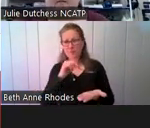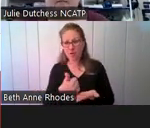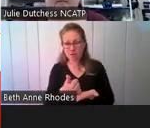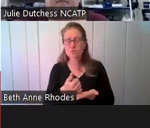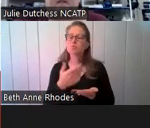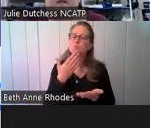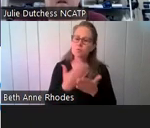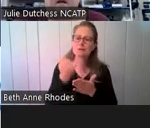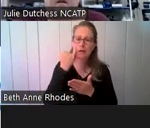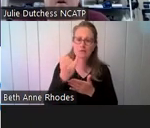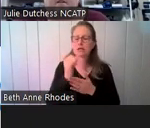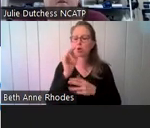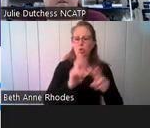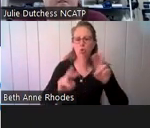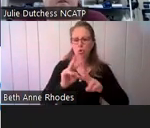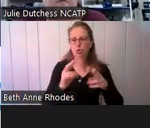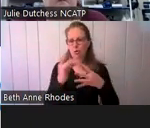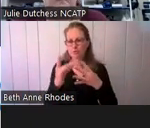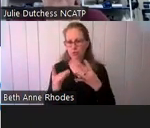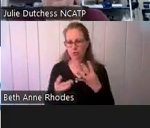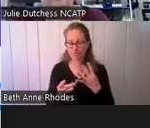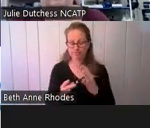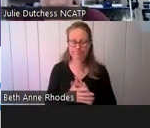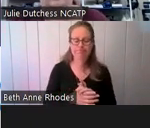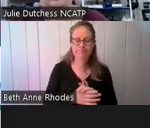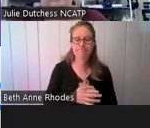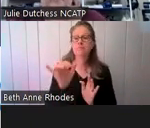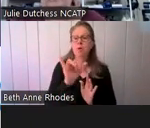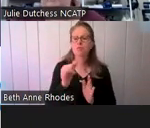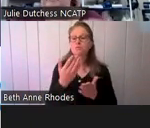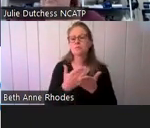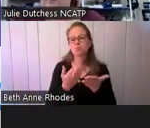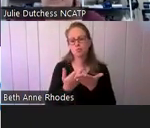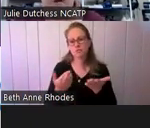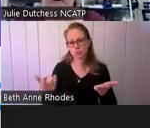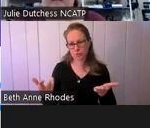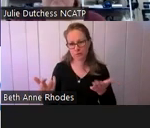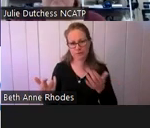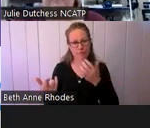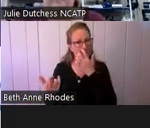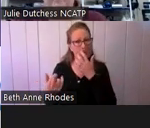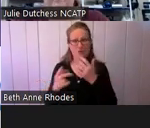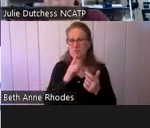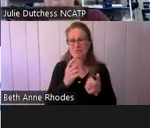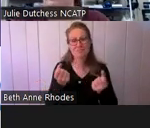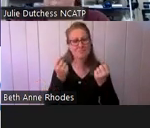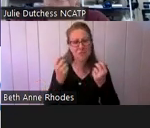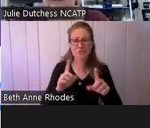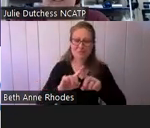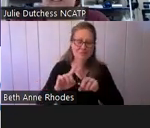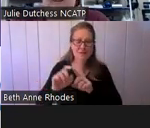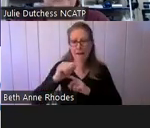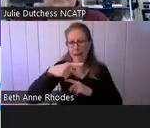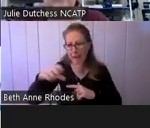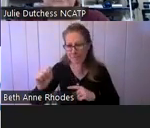best. And I also wanted to start off with some resources because, again, there's multiple apps out there, more than we can